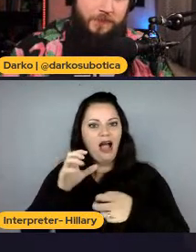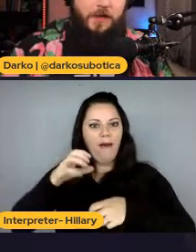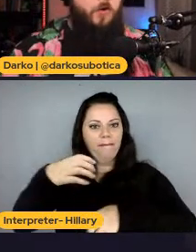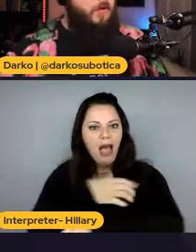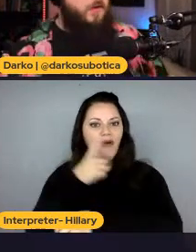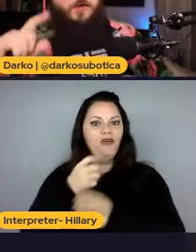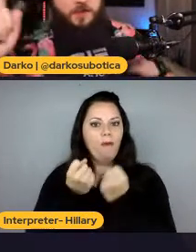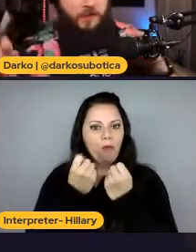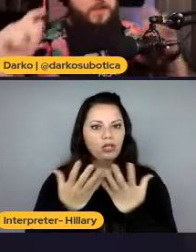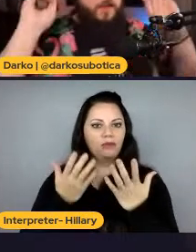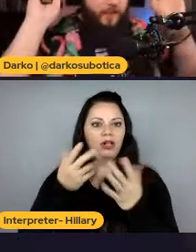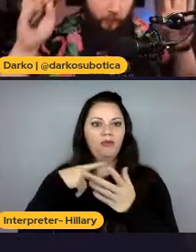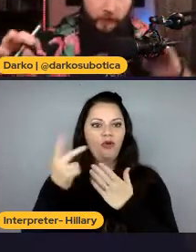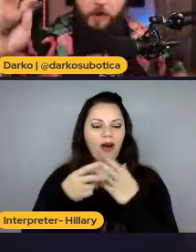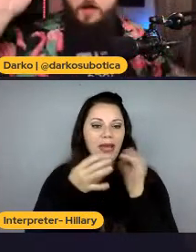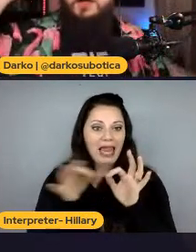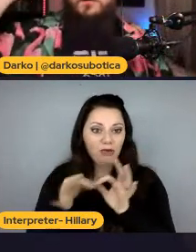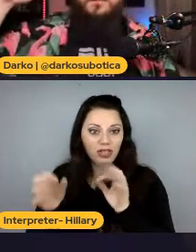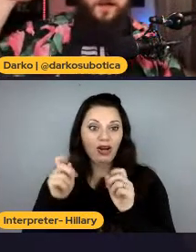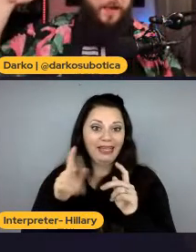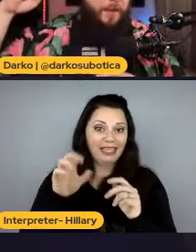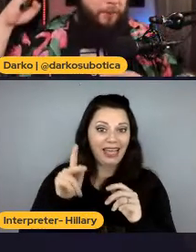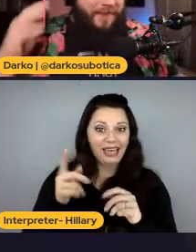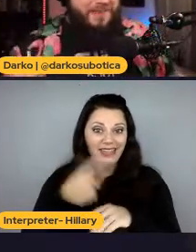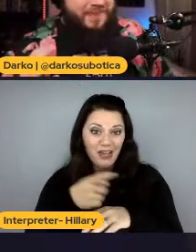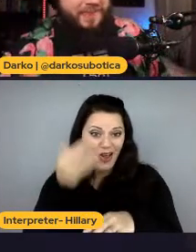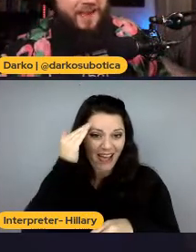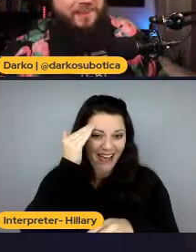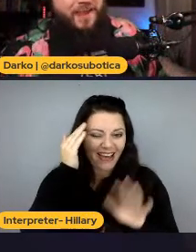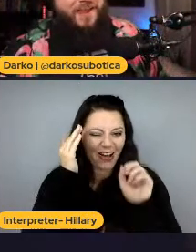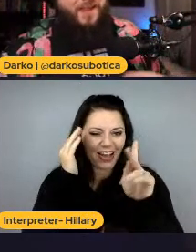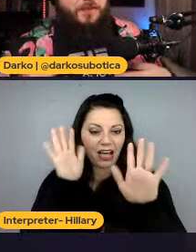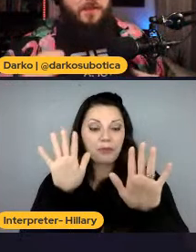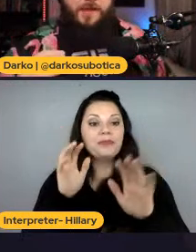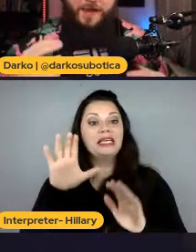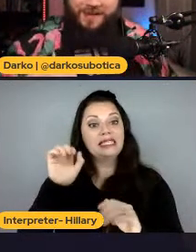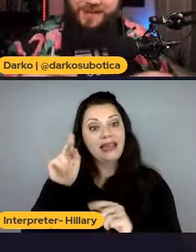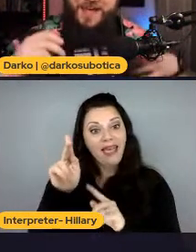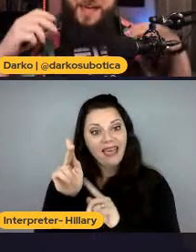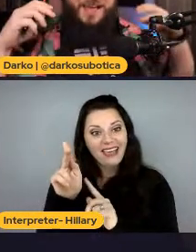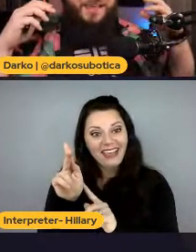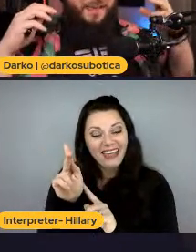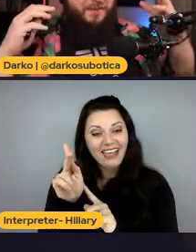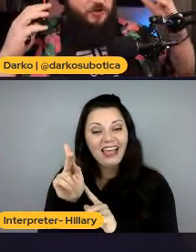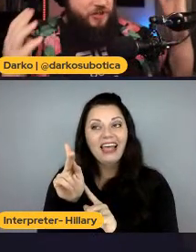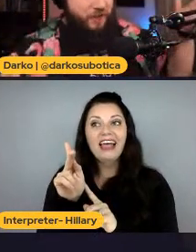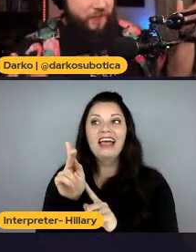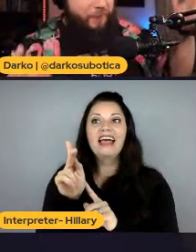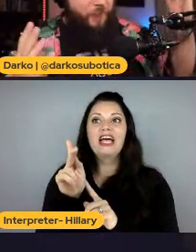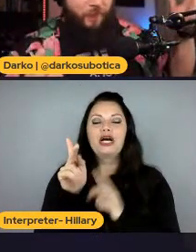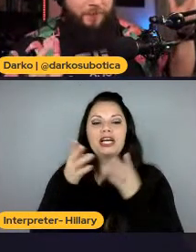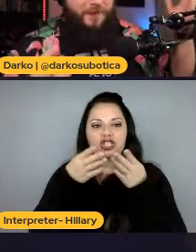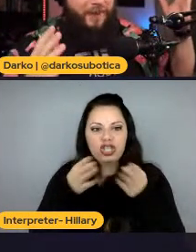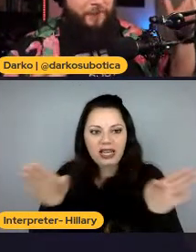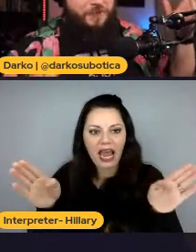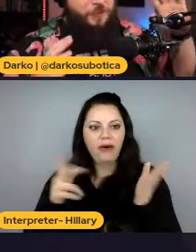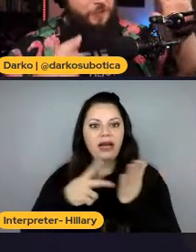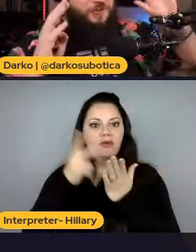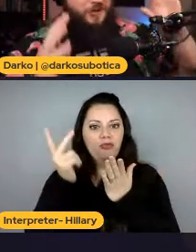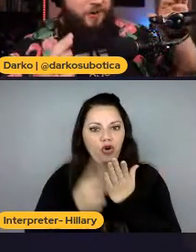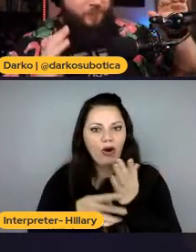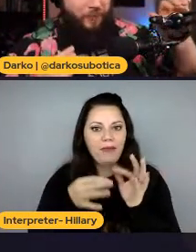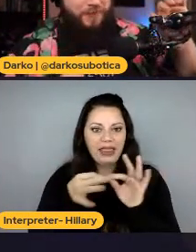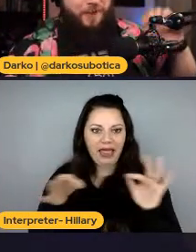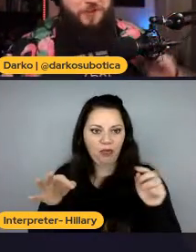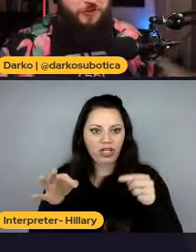programming languages. Oh, CDK Day? Yeah, okay. So because CDK is a generic programming language, we